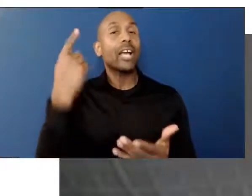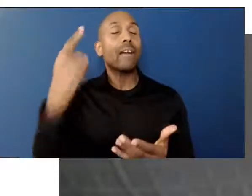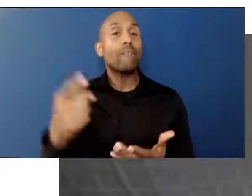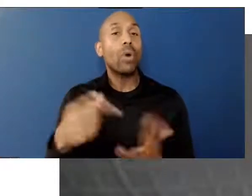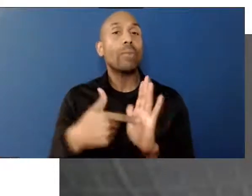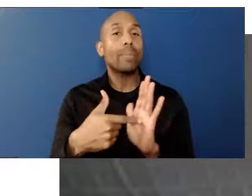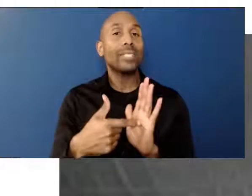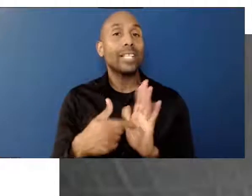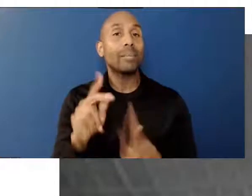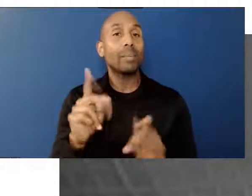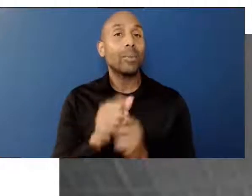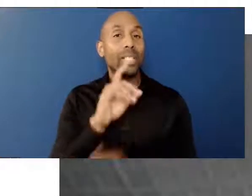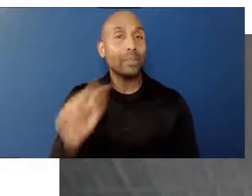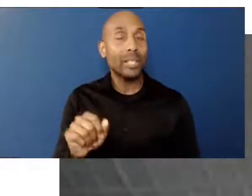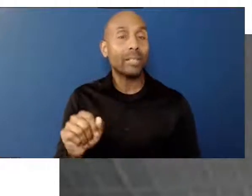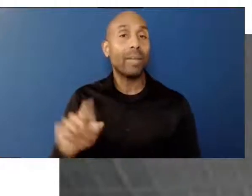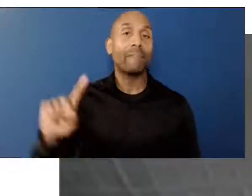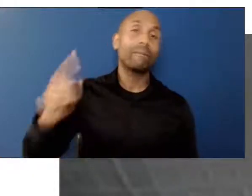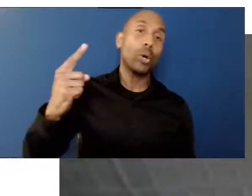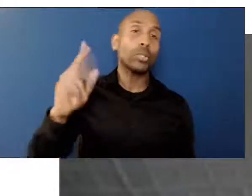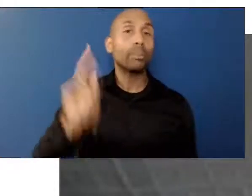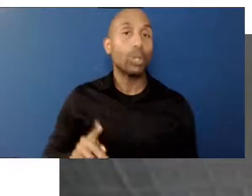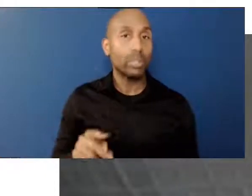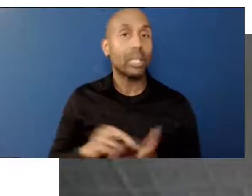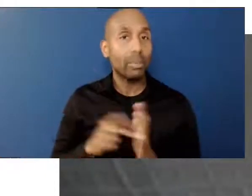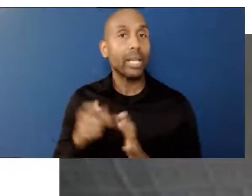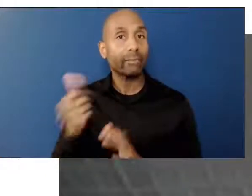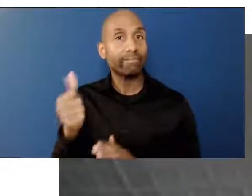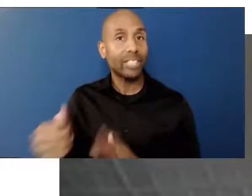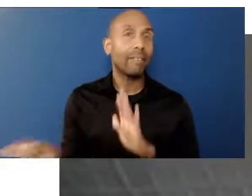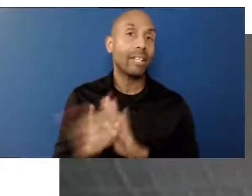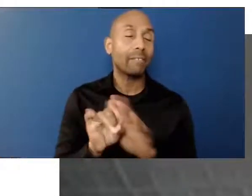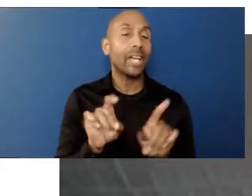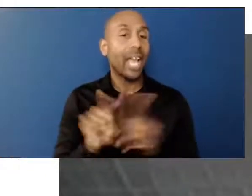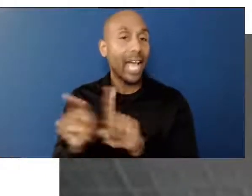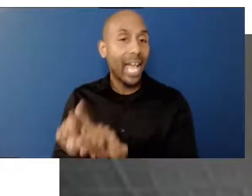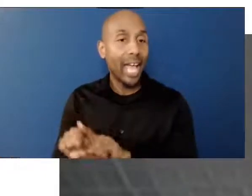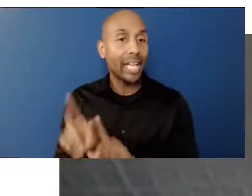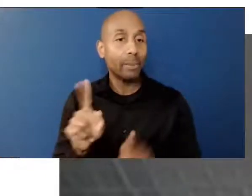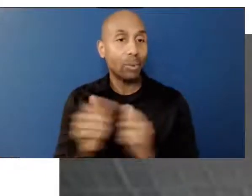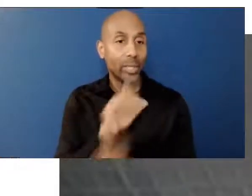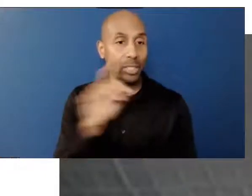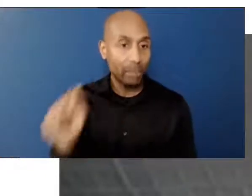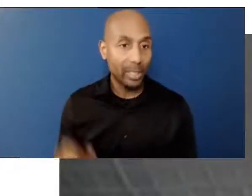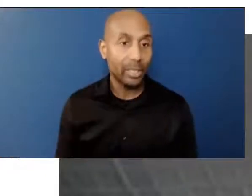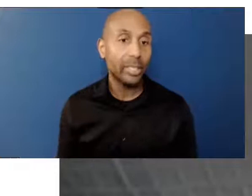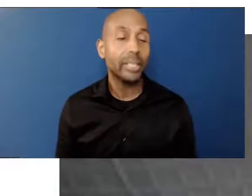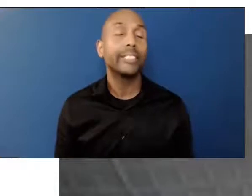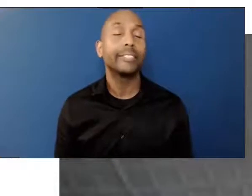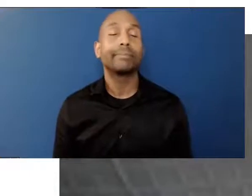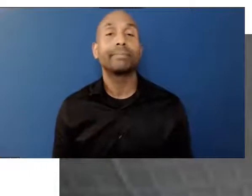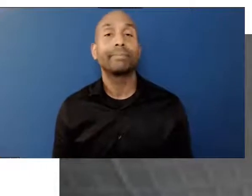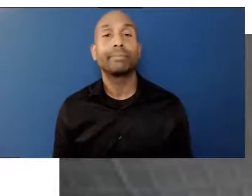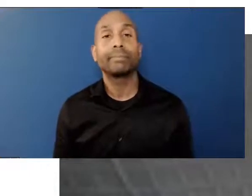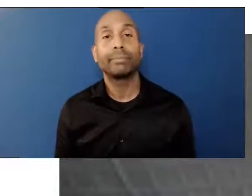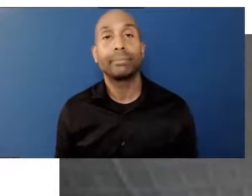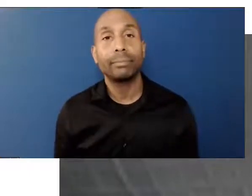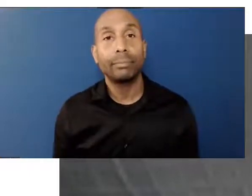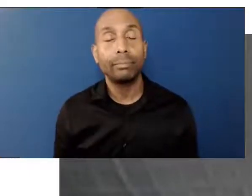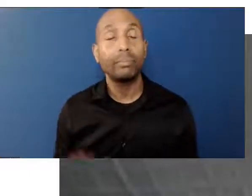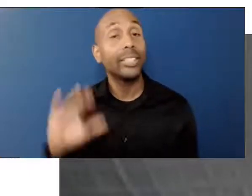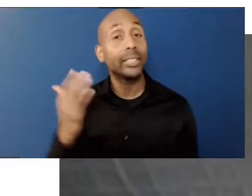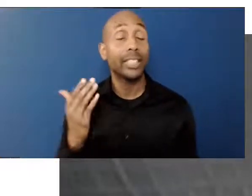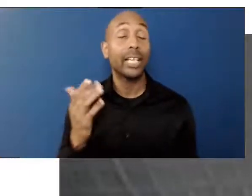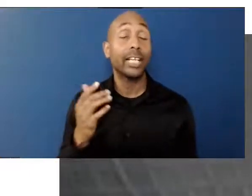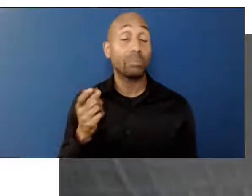that is a place where their concerns are being addressed and taken forward. It sounds to me that the Accessibility